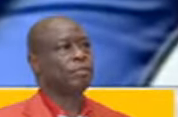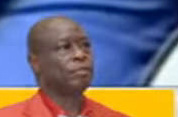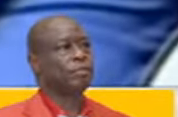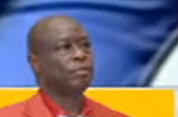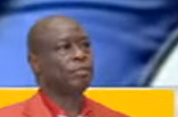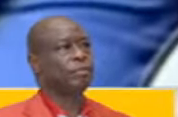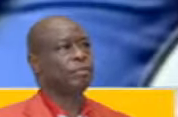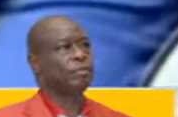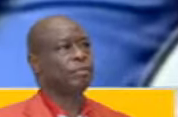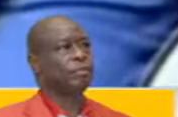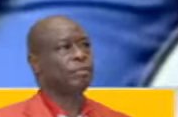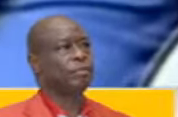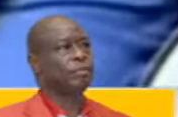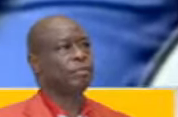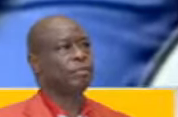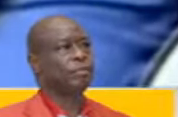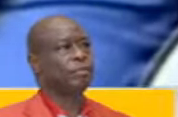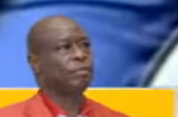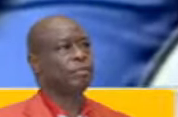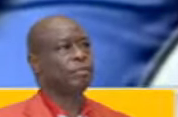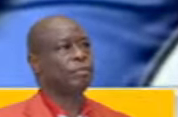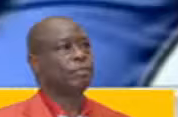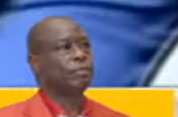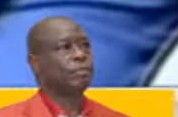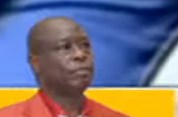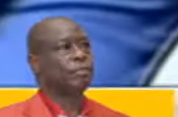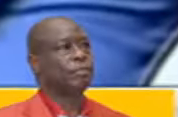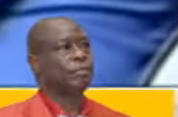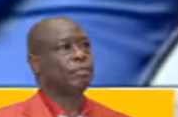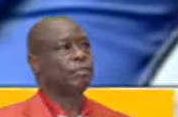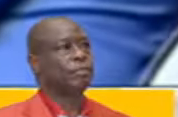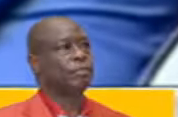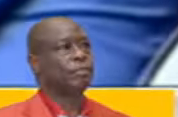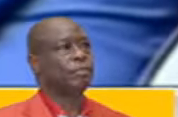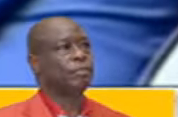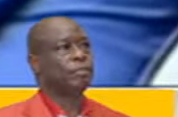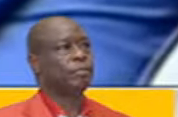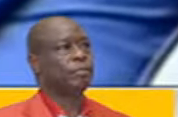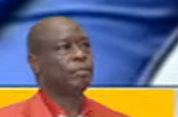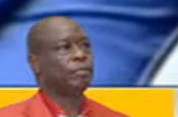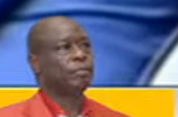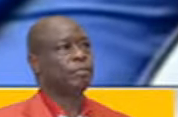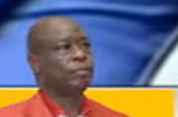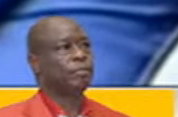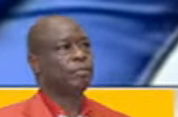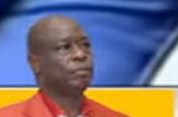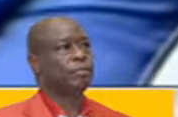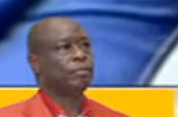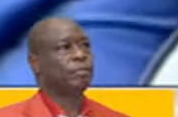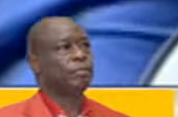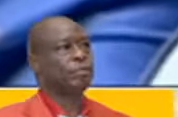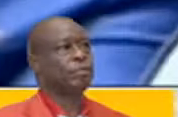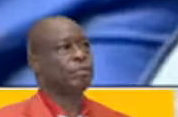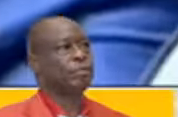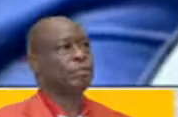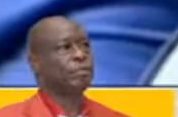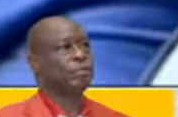page 77, uh-huh. we have annexed the judgment of the Honorable Judge Esther